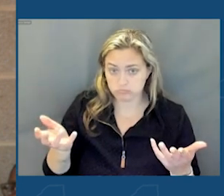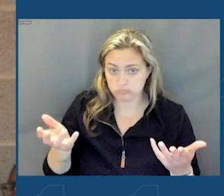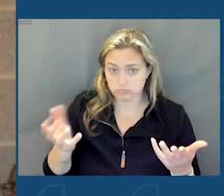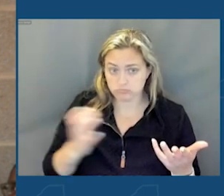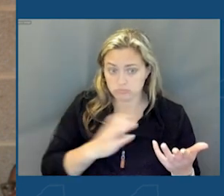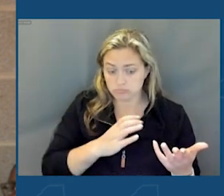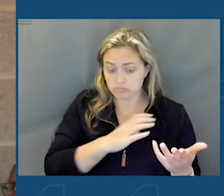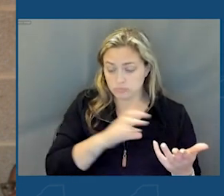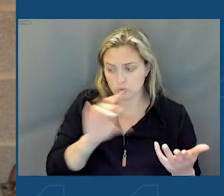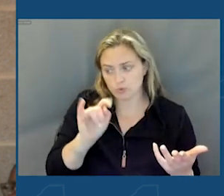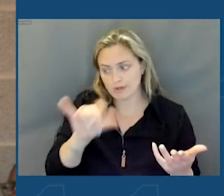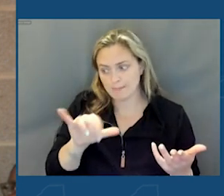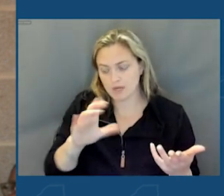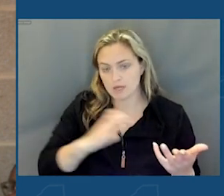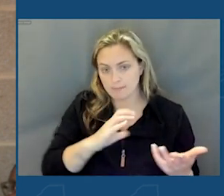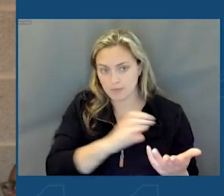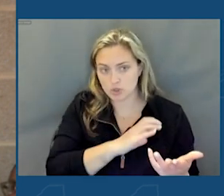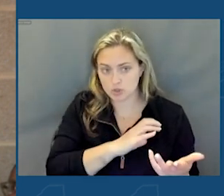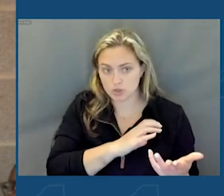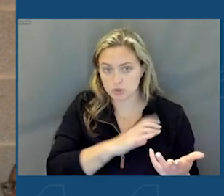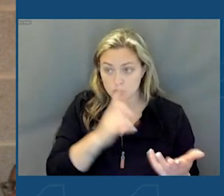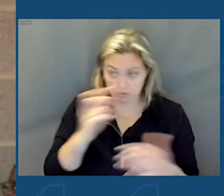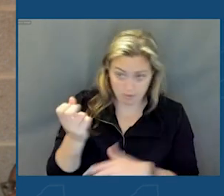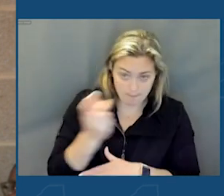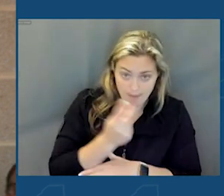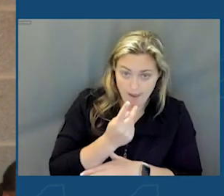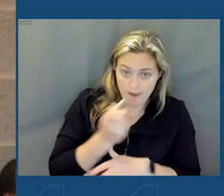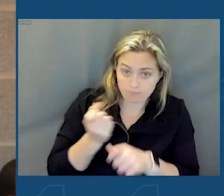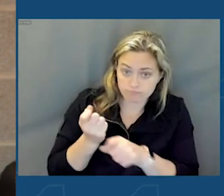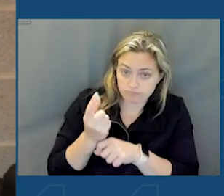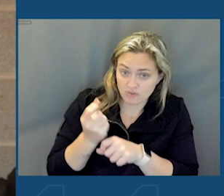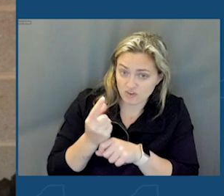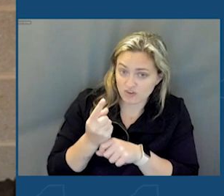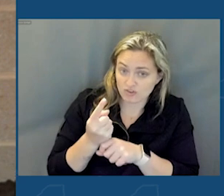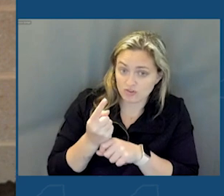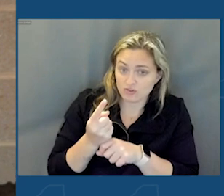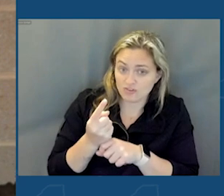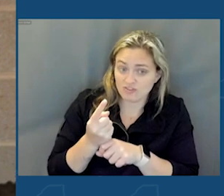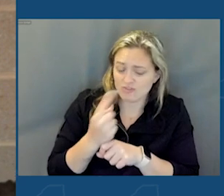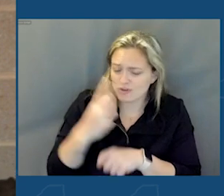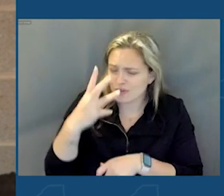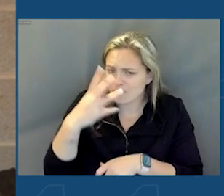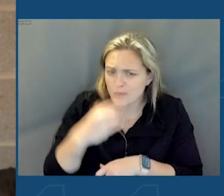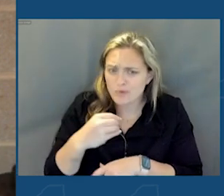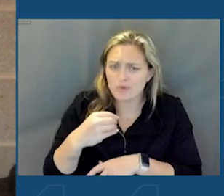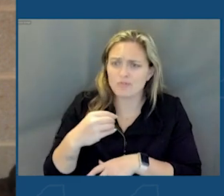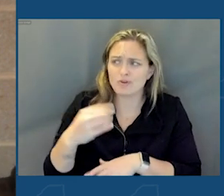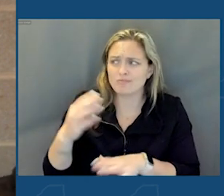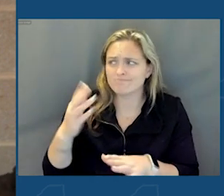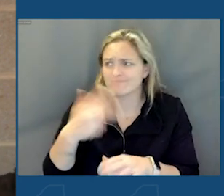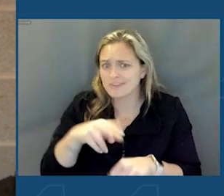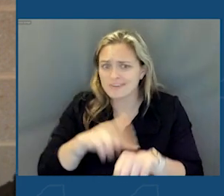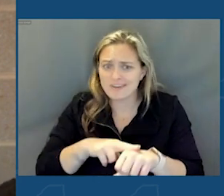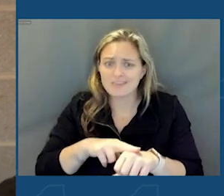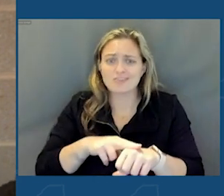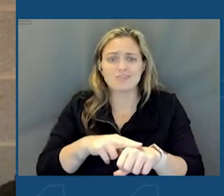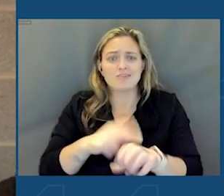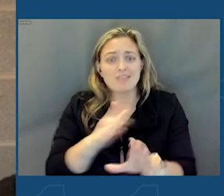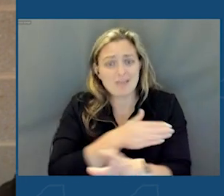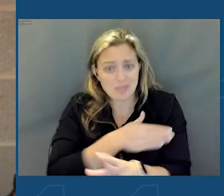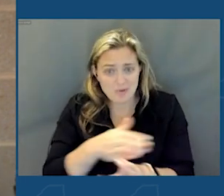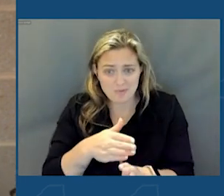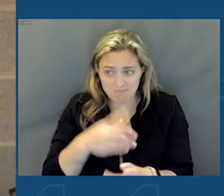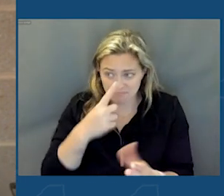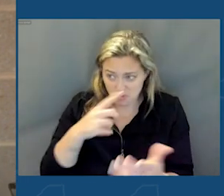Deputy Commissioner Pomerantz to come back each and every year for that beautiful rendition of the national anthem. That was